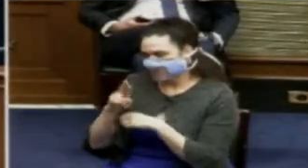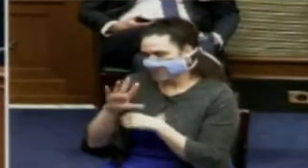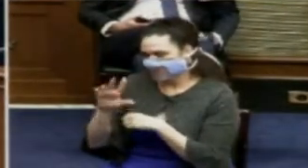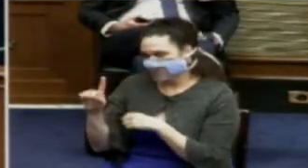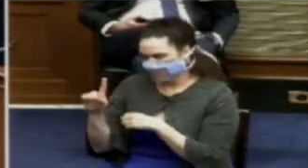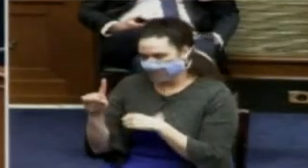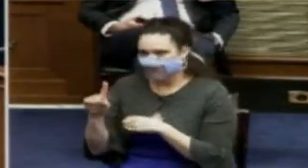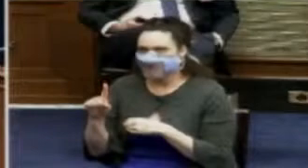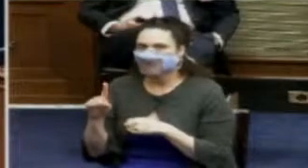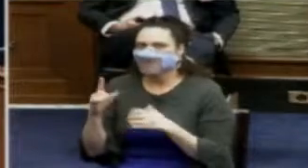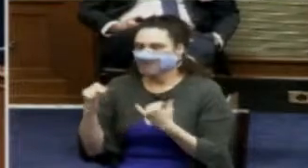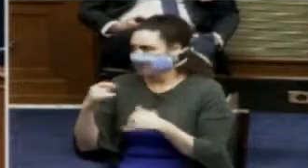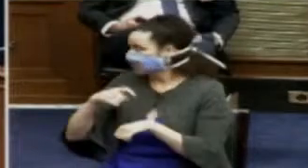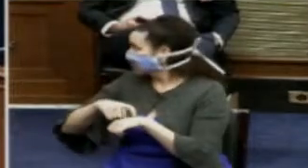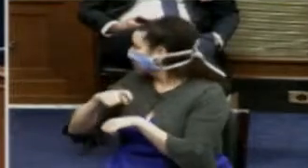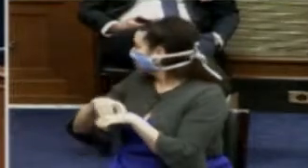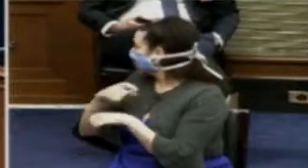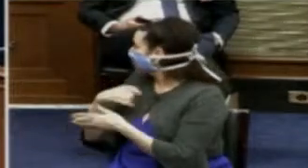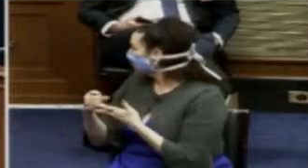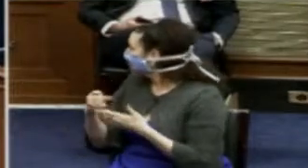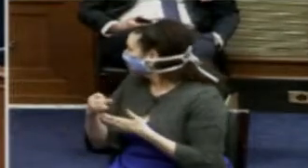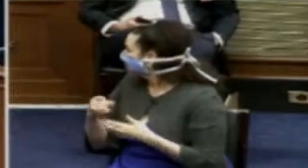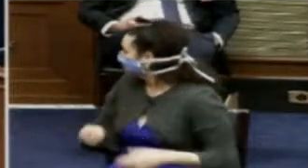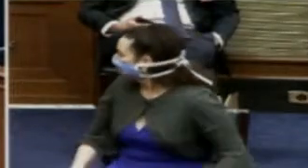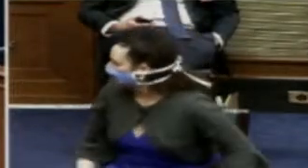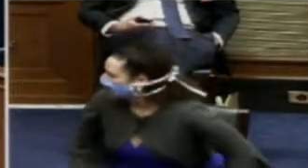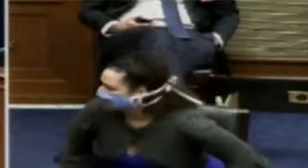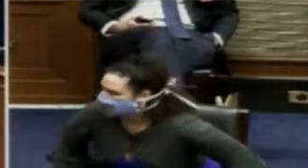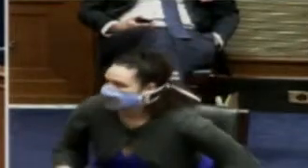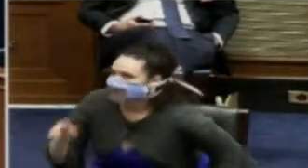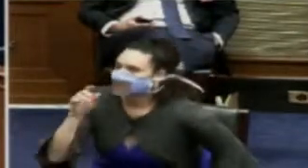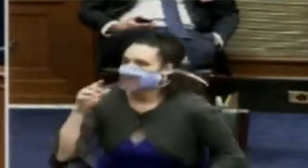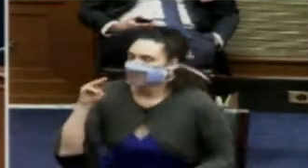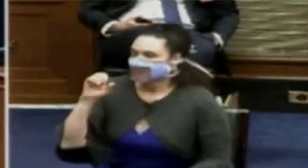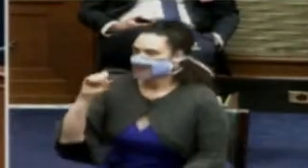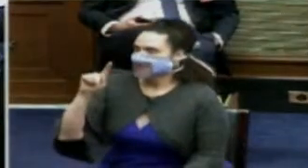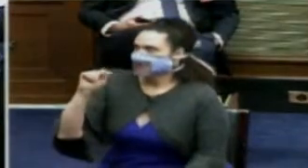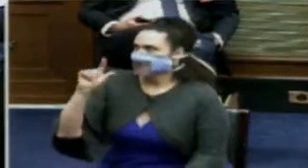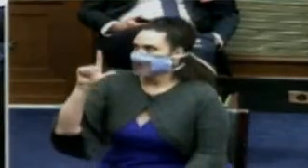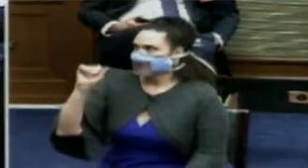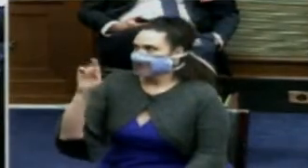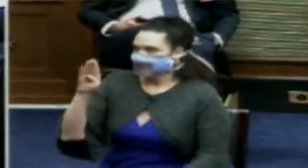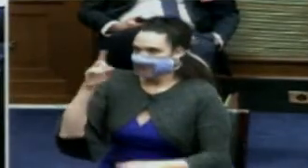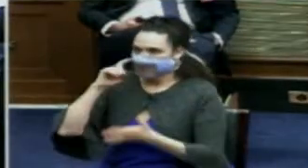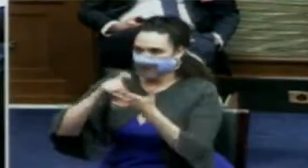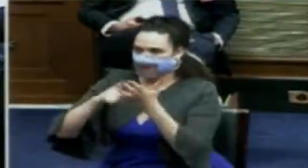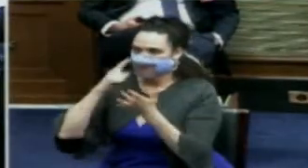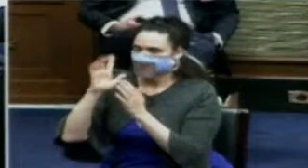The gentlewoman from Michigan, Ms. Tlaib, is now recognized for 5 minutes.